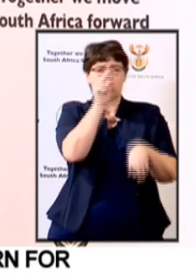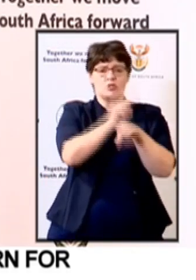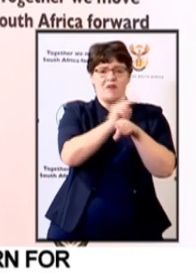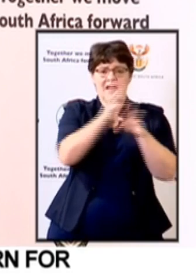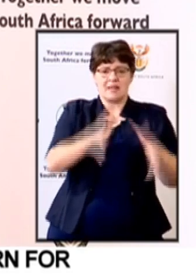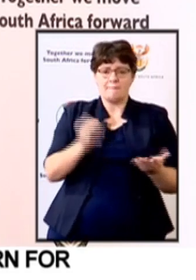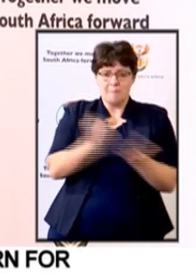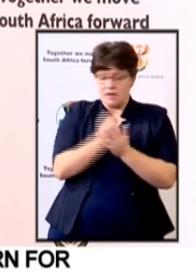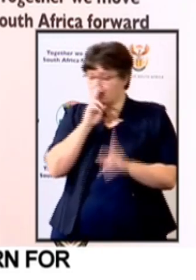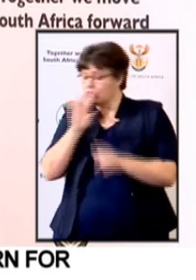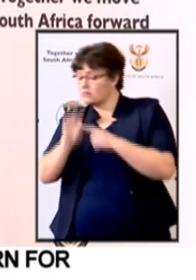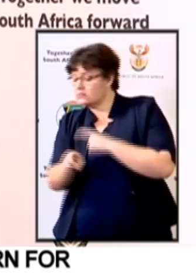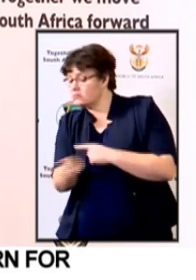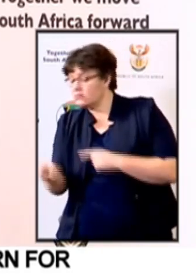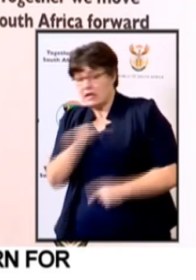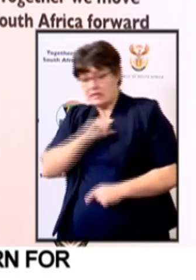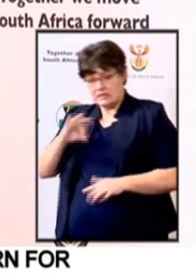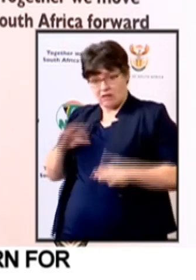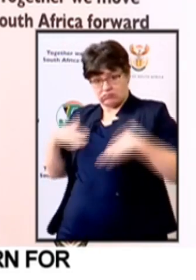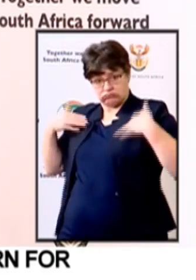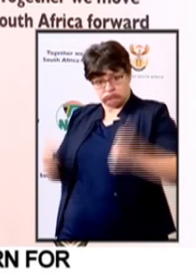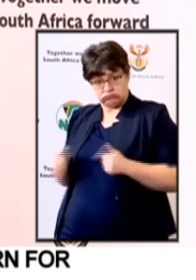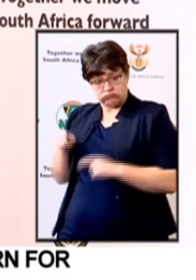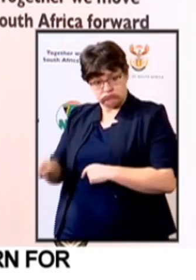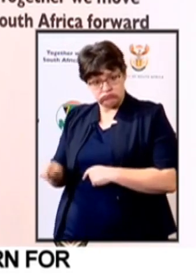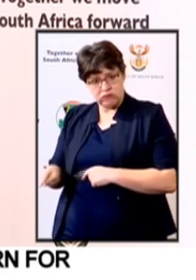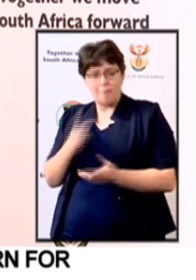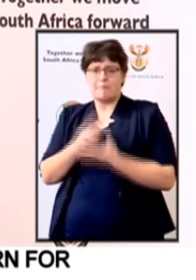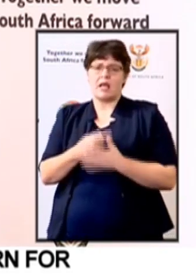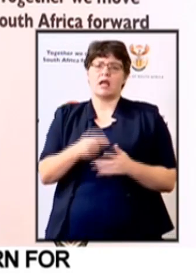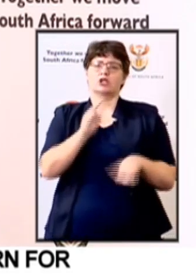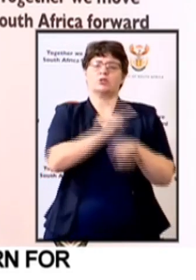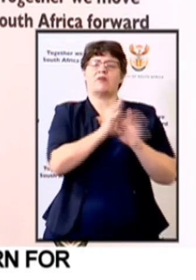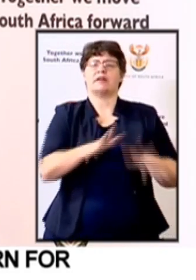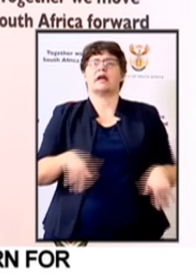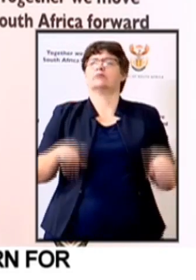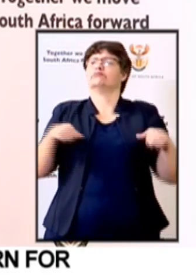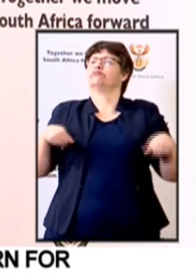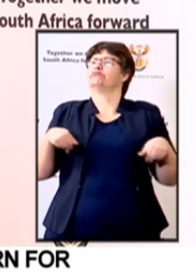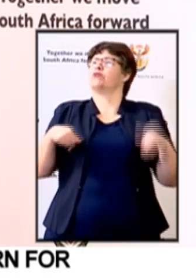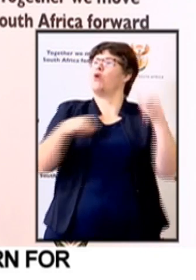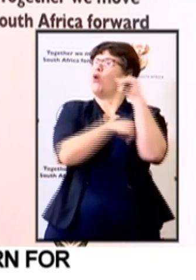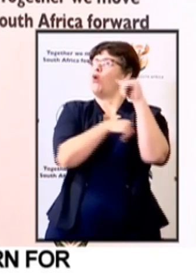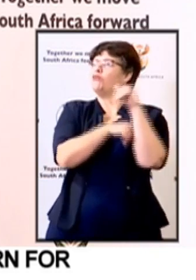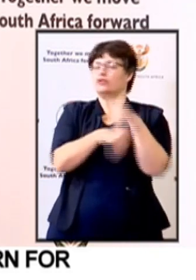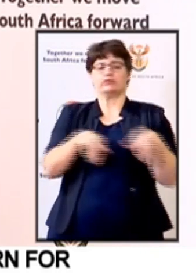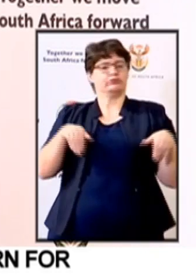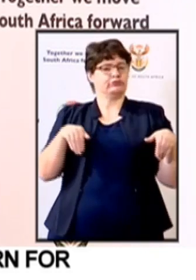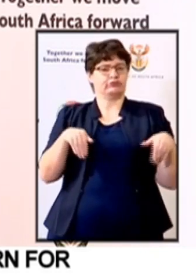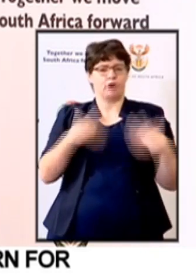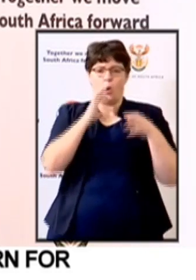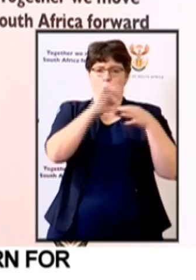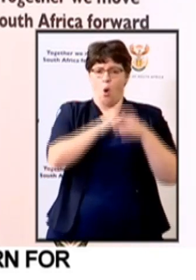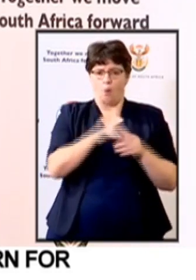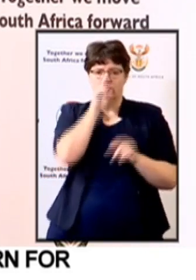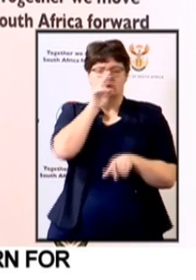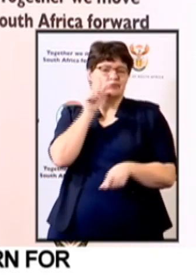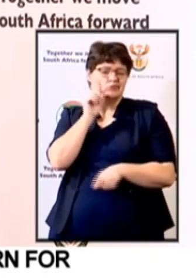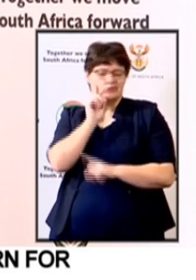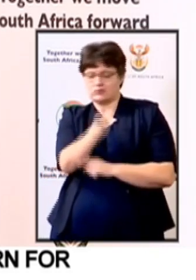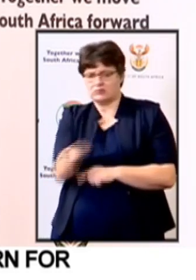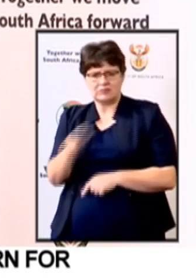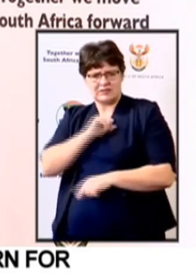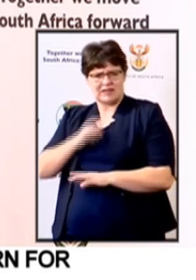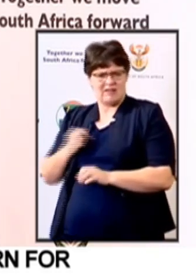very important. So you can't just as a supervisor stay in the office, if you're in the office or at home, and not check on your people, because we